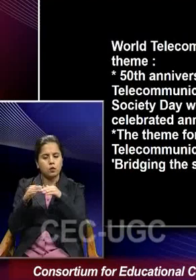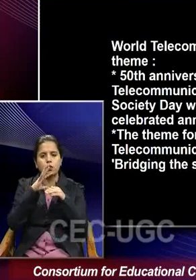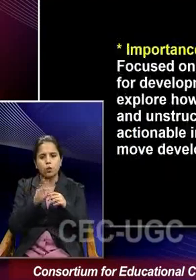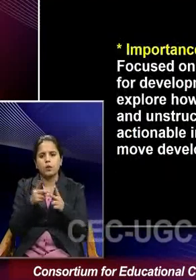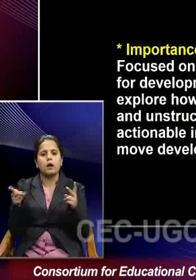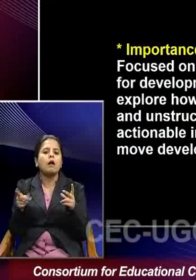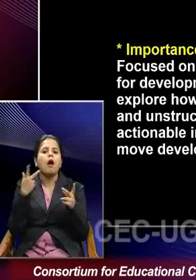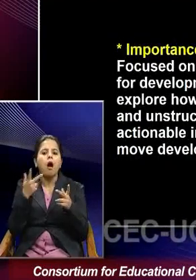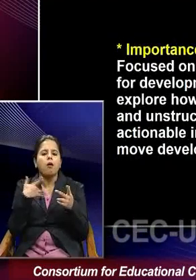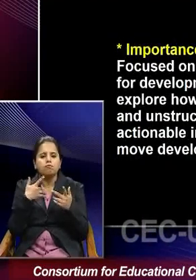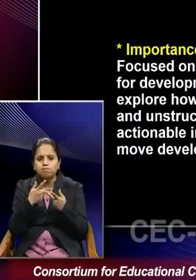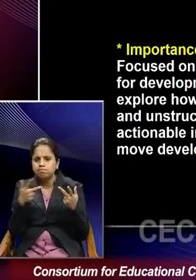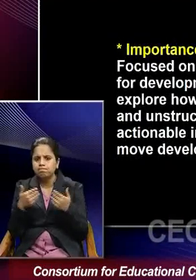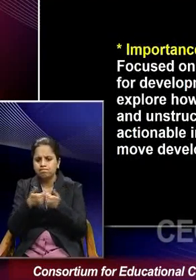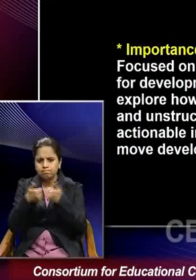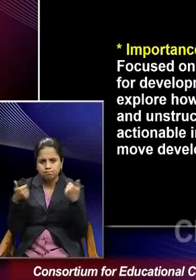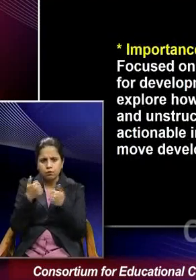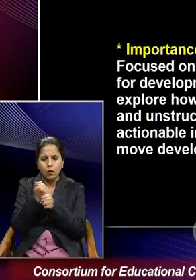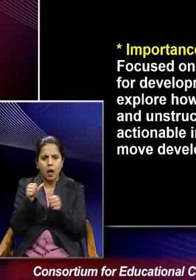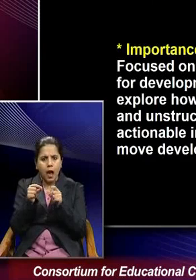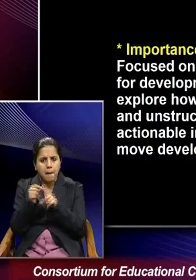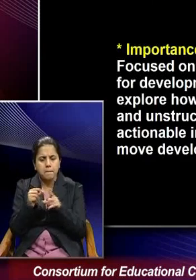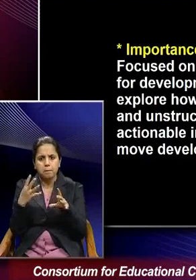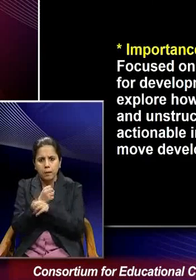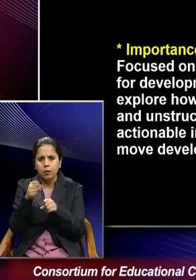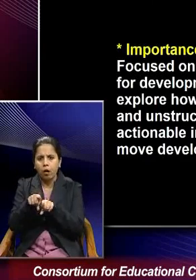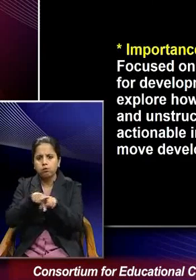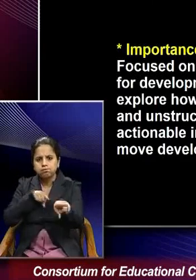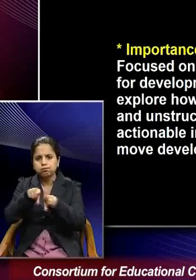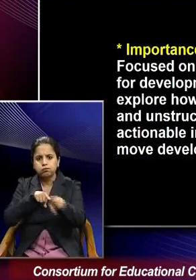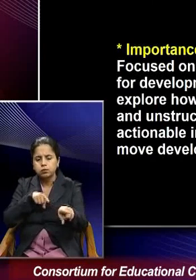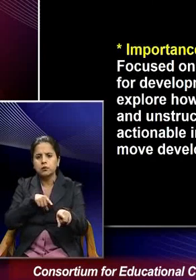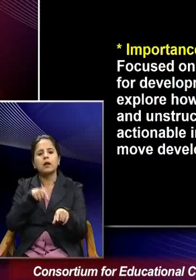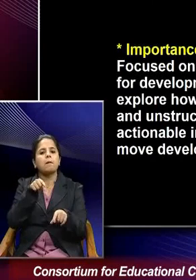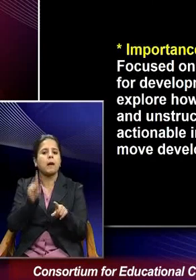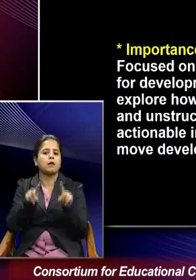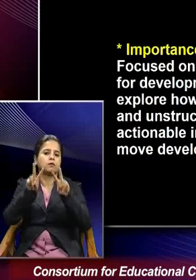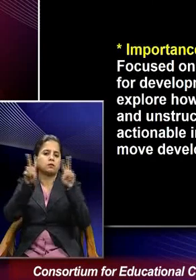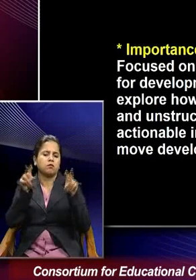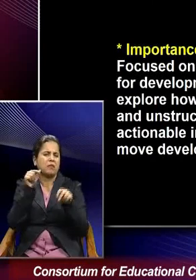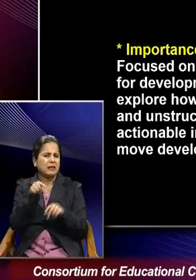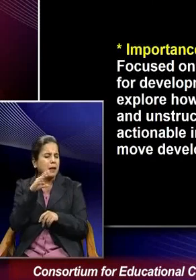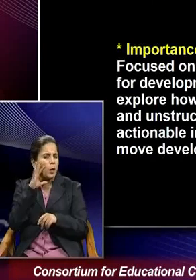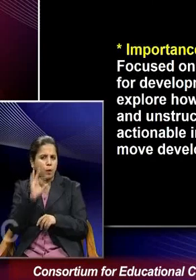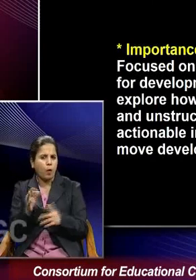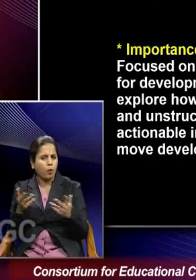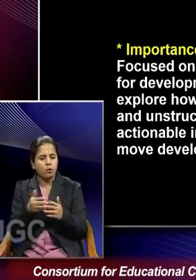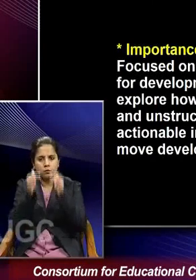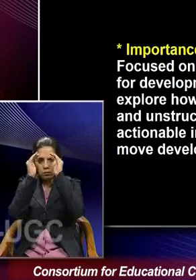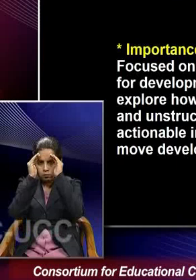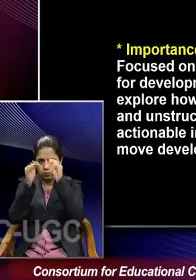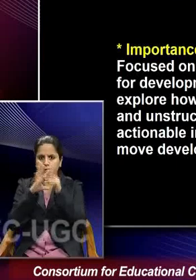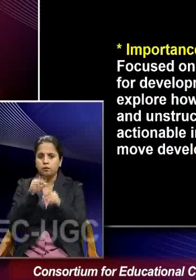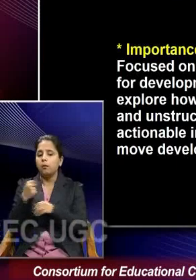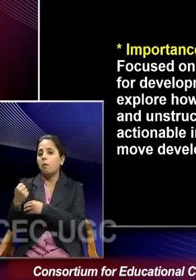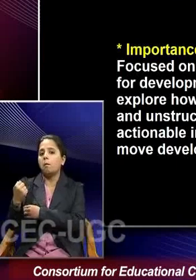Standardization Gap. Let us understand the importance of this theme now. This theme focused on the